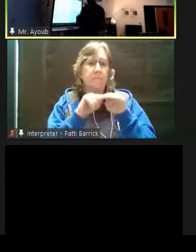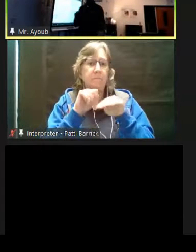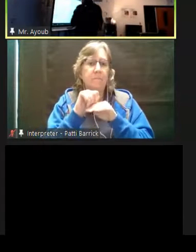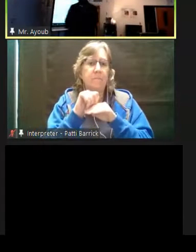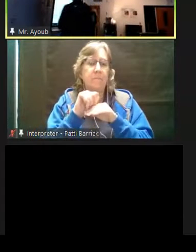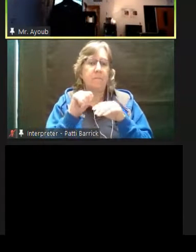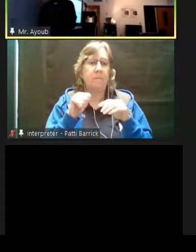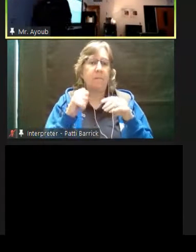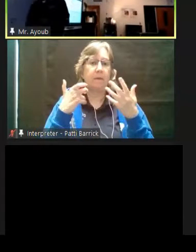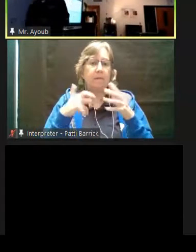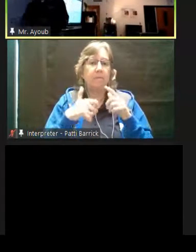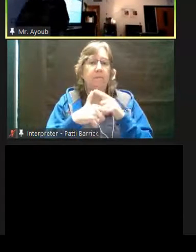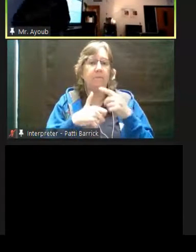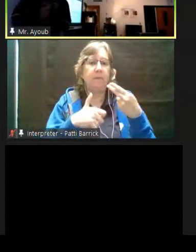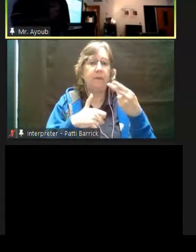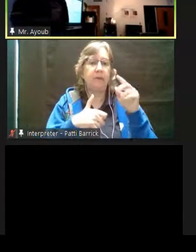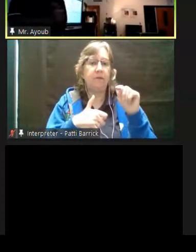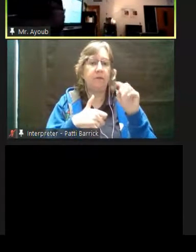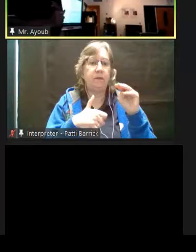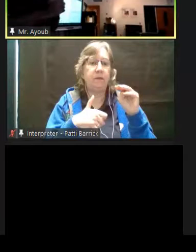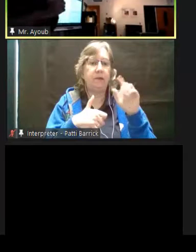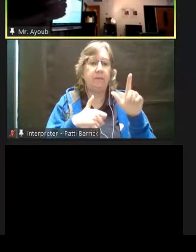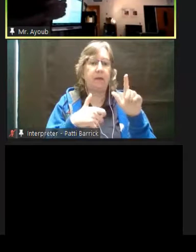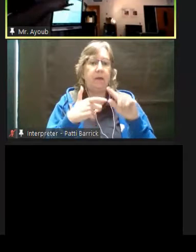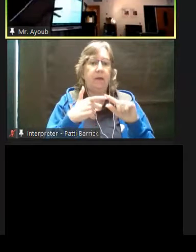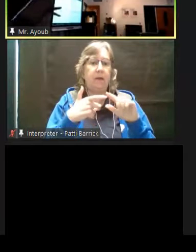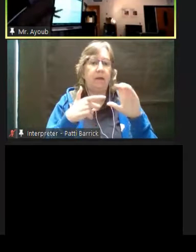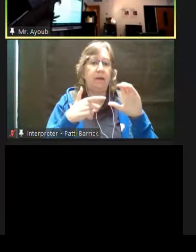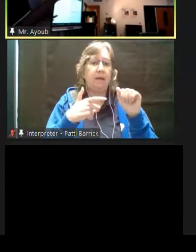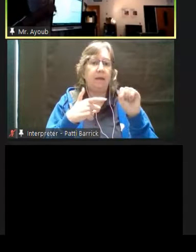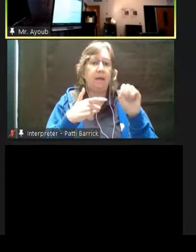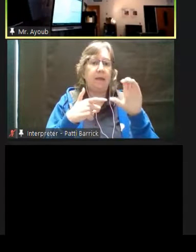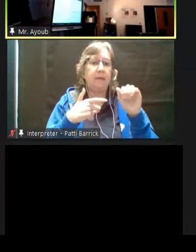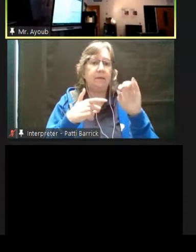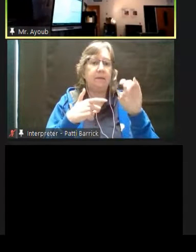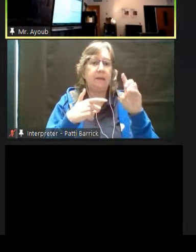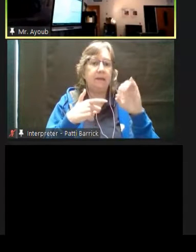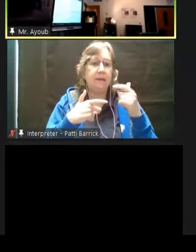So we talked about HTML, cascading style sheets. We will actually do some.